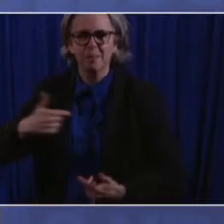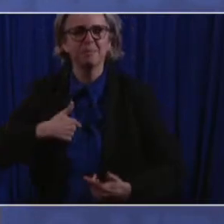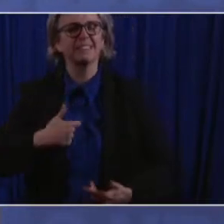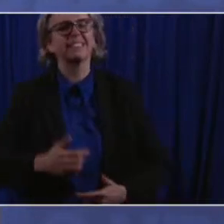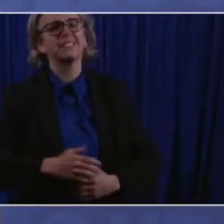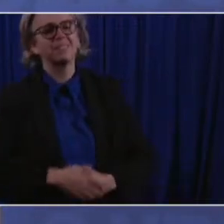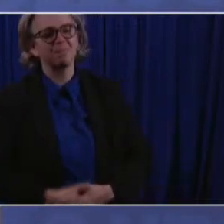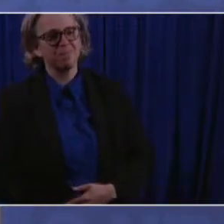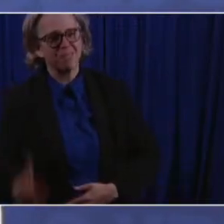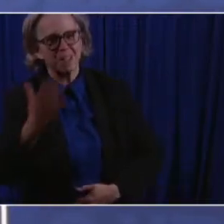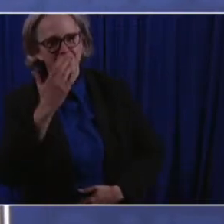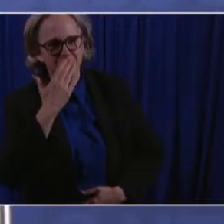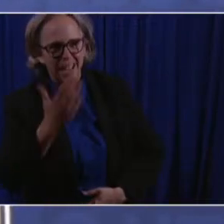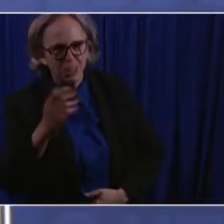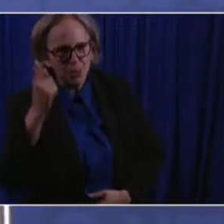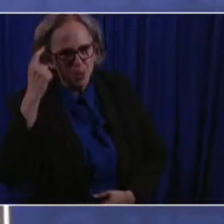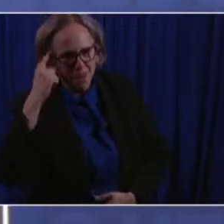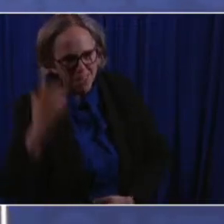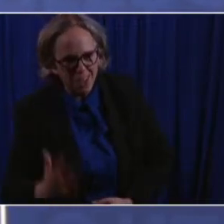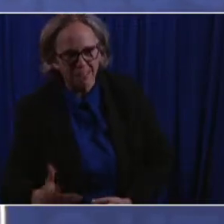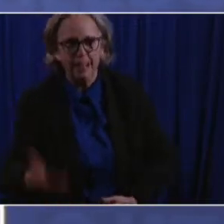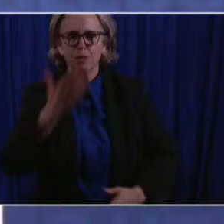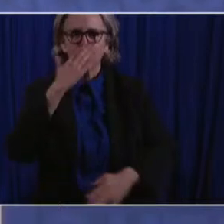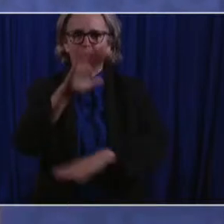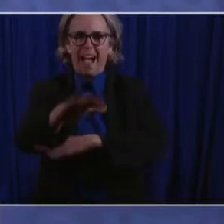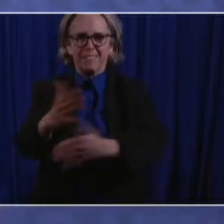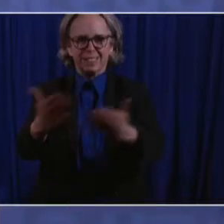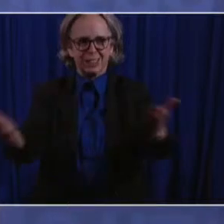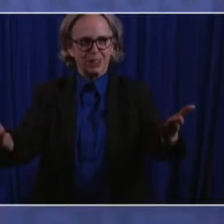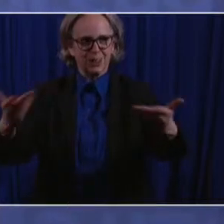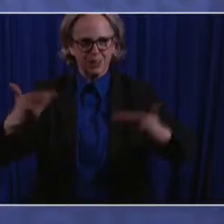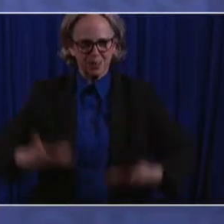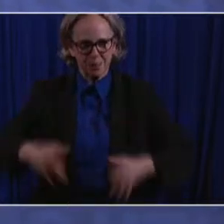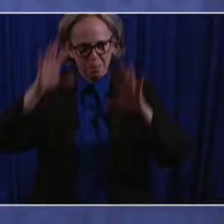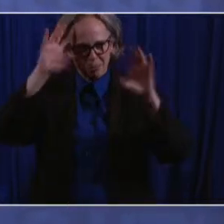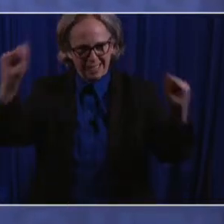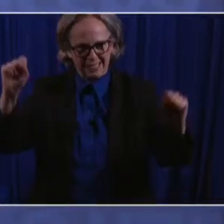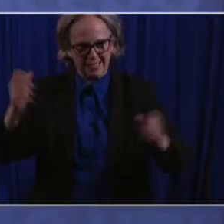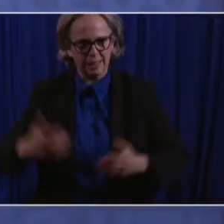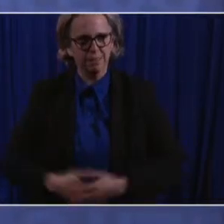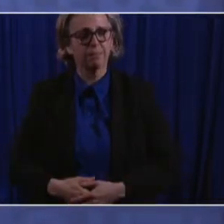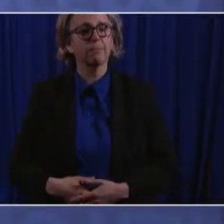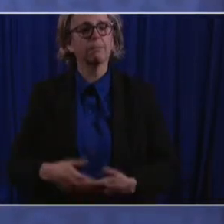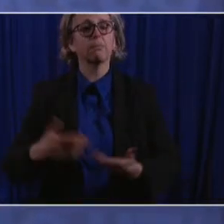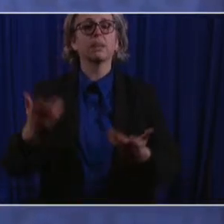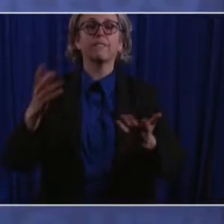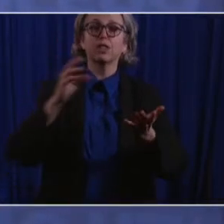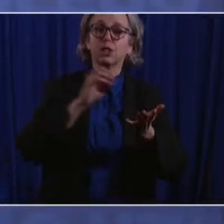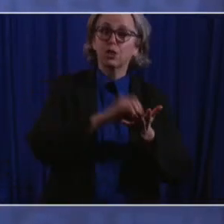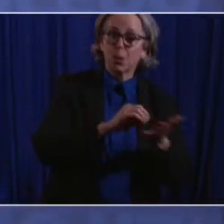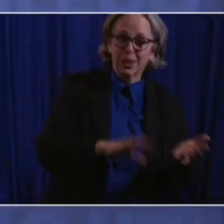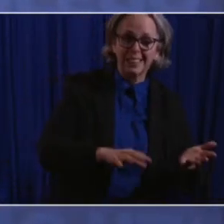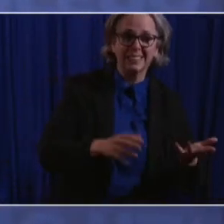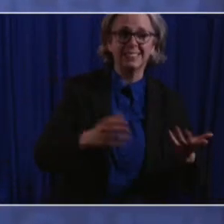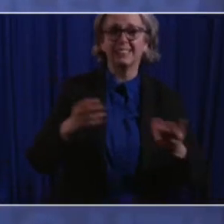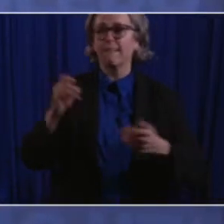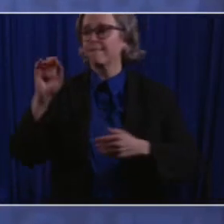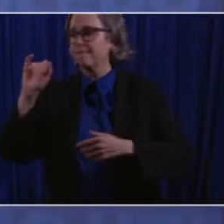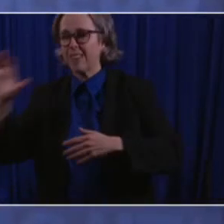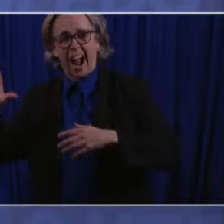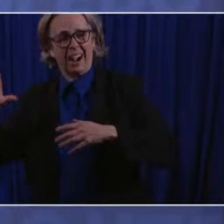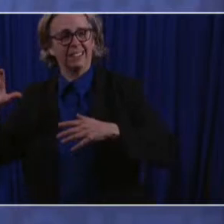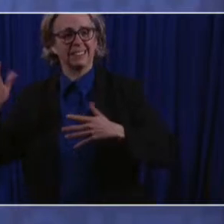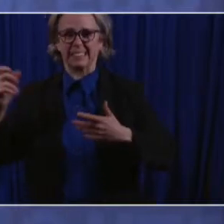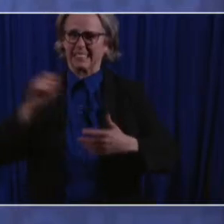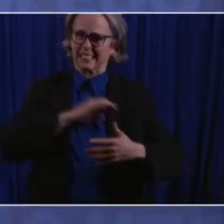Thank you, Governor. Good afternoon. On behalf of the students, faculty, and staff of the University of Toledo, it is my